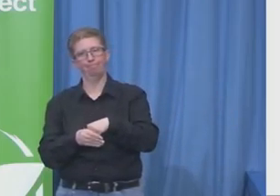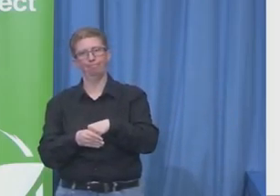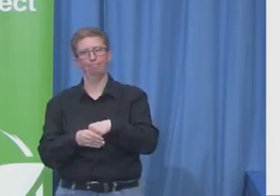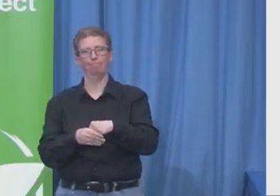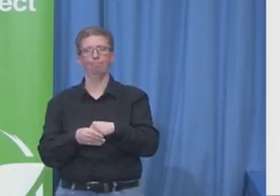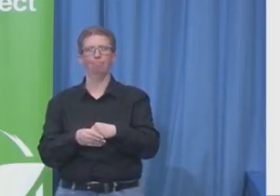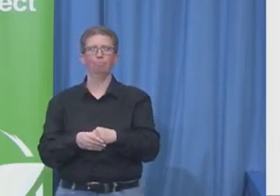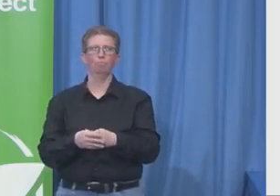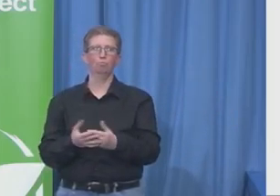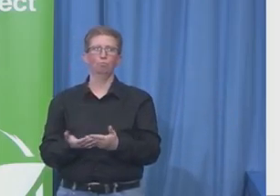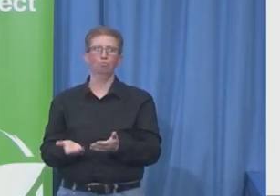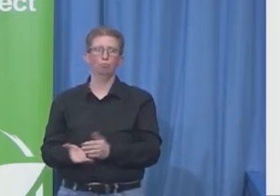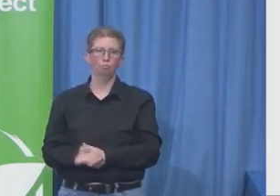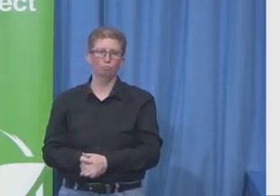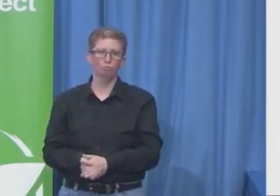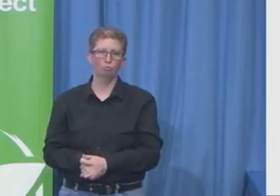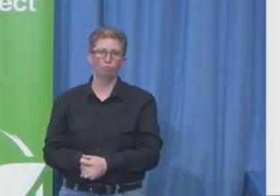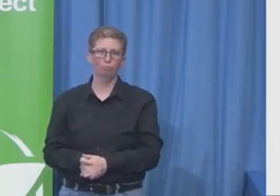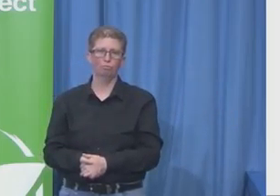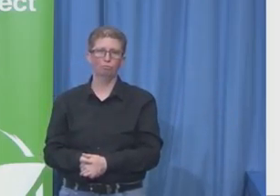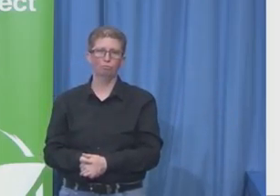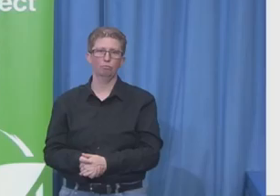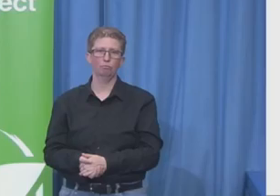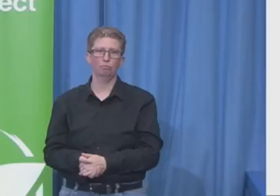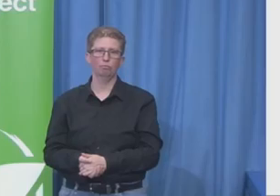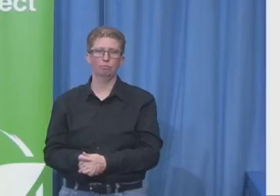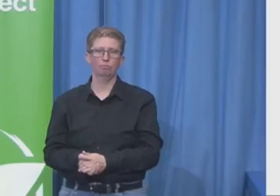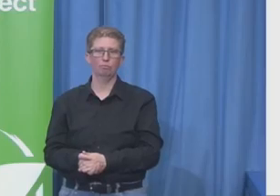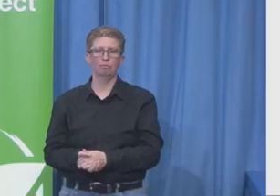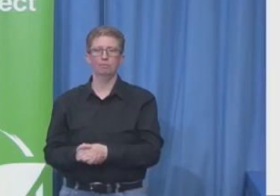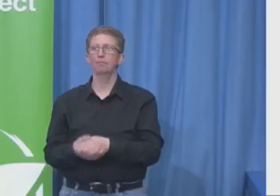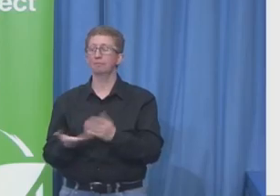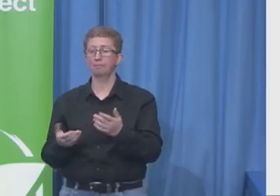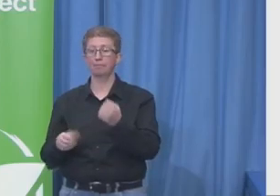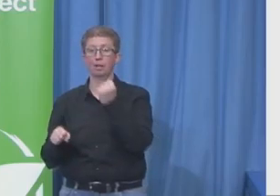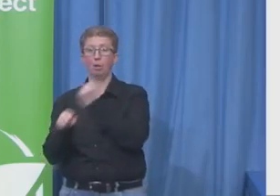work at different levels. Firstly, we support